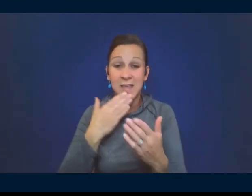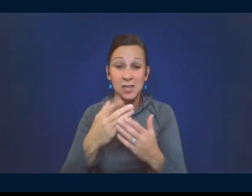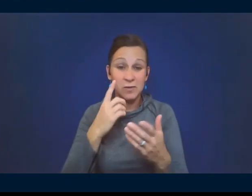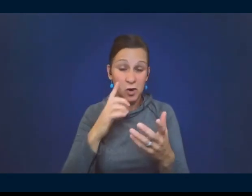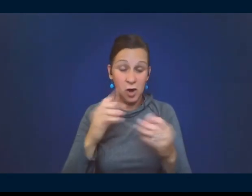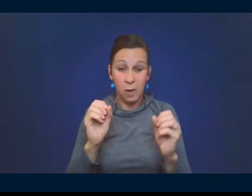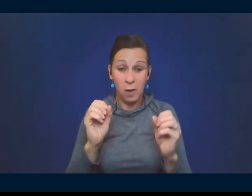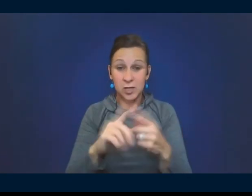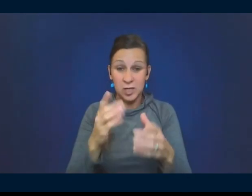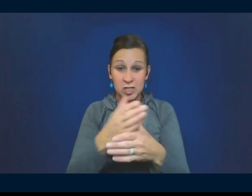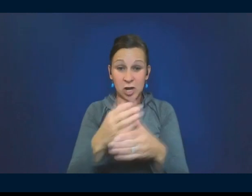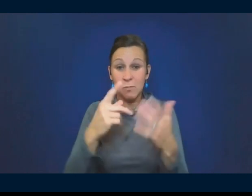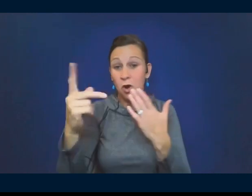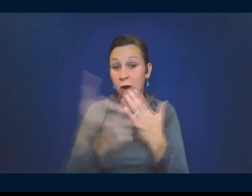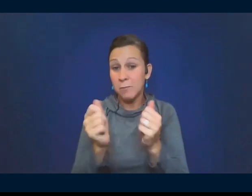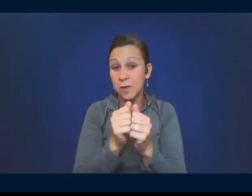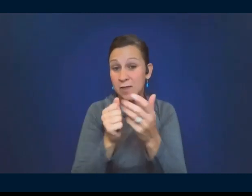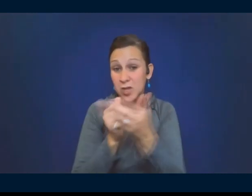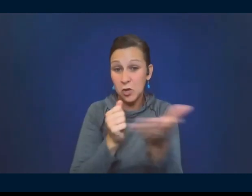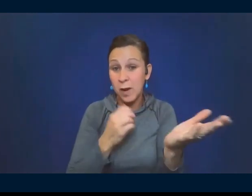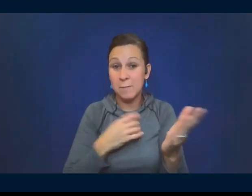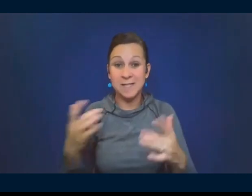today, and I'm excited to answer questions.